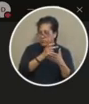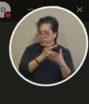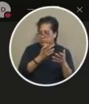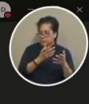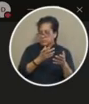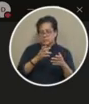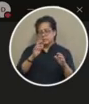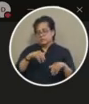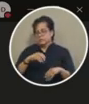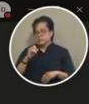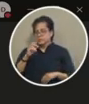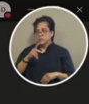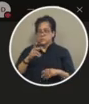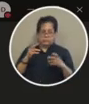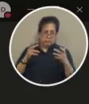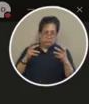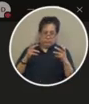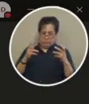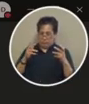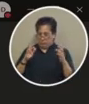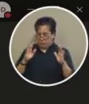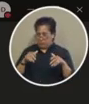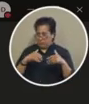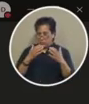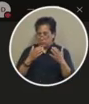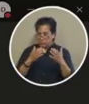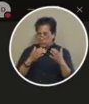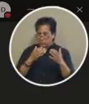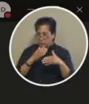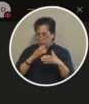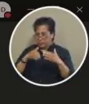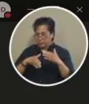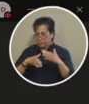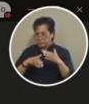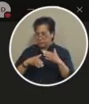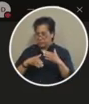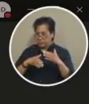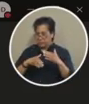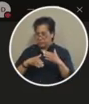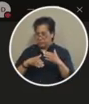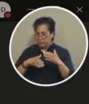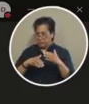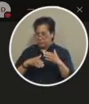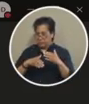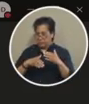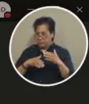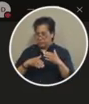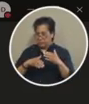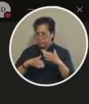All right, that's it. Let's have a motion to adjourn.